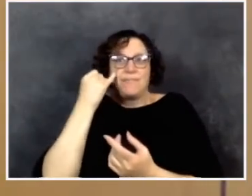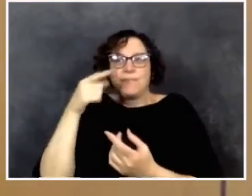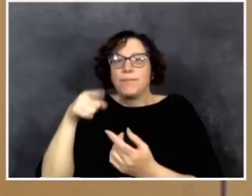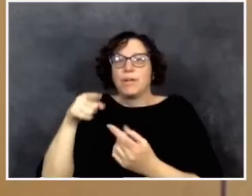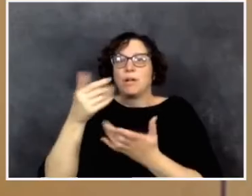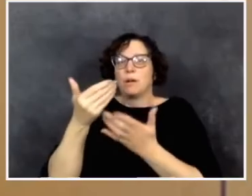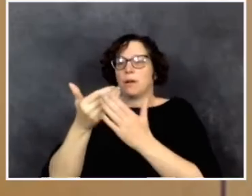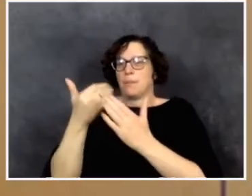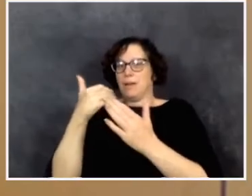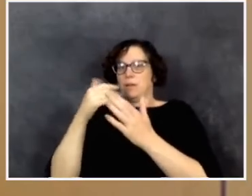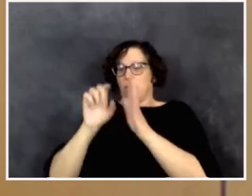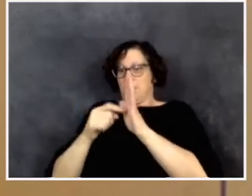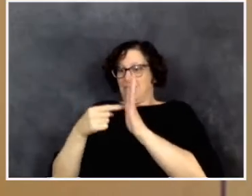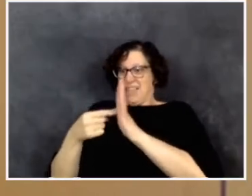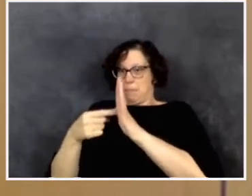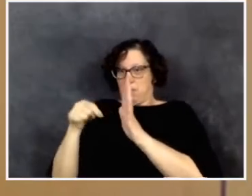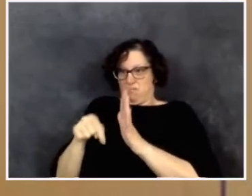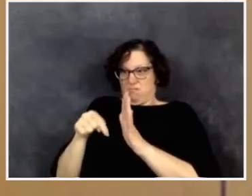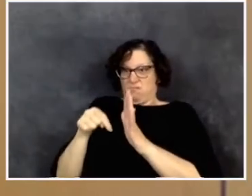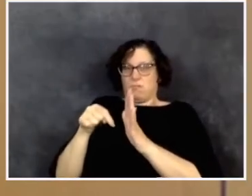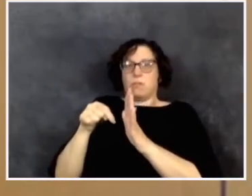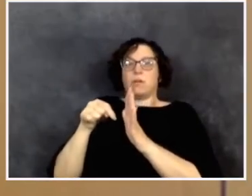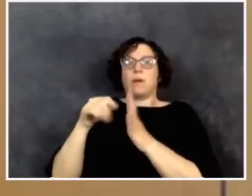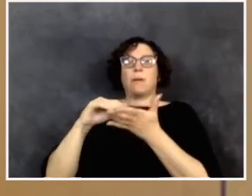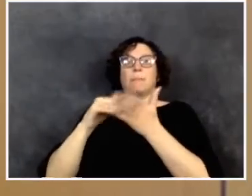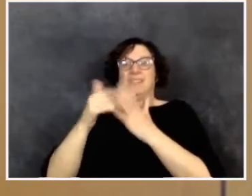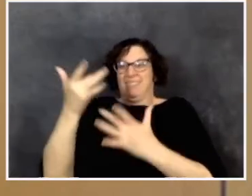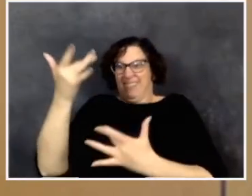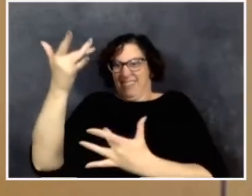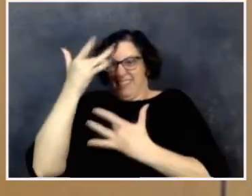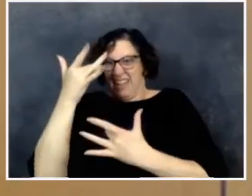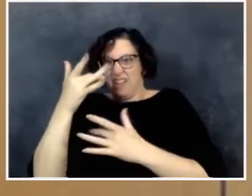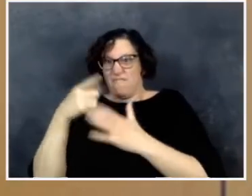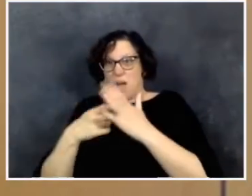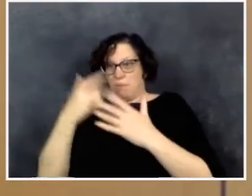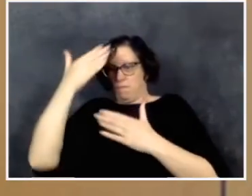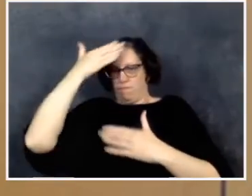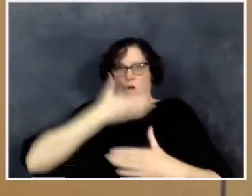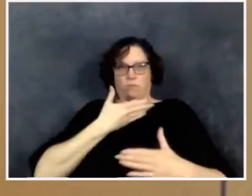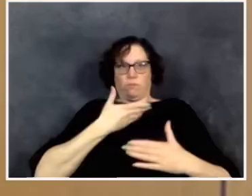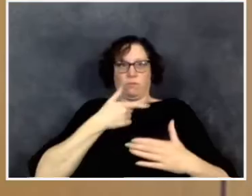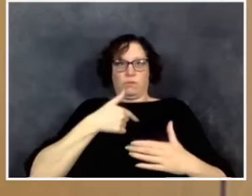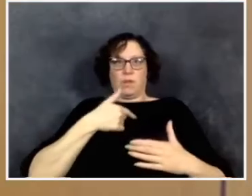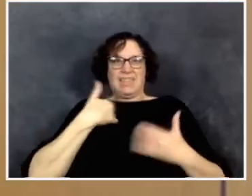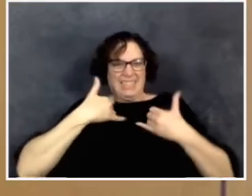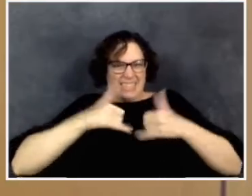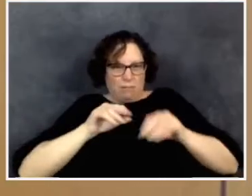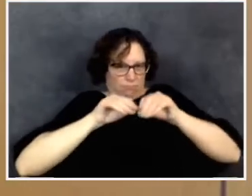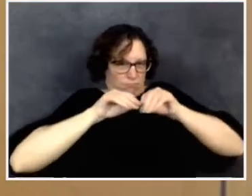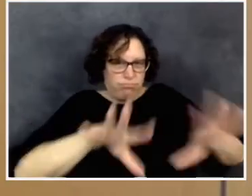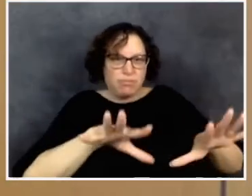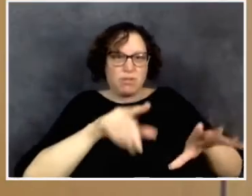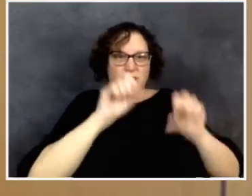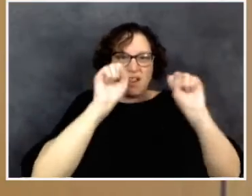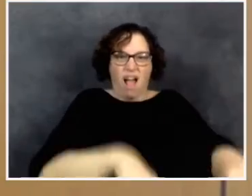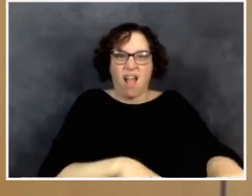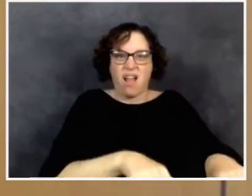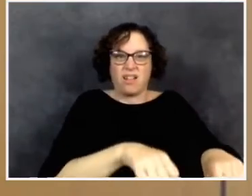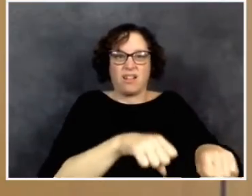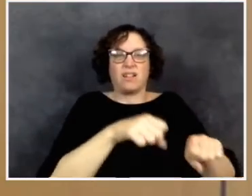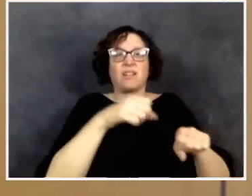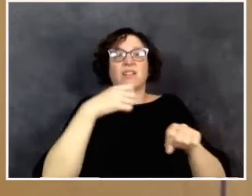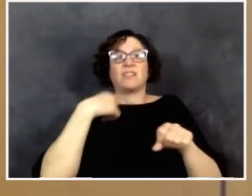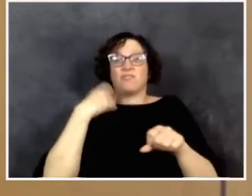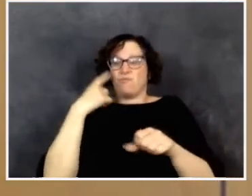that it is yet to be determined how long someone can continue to shed virus. And so